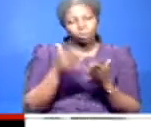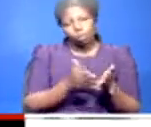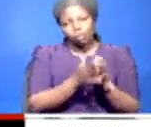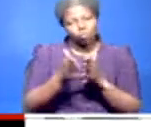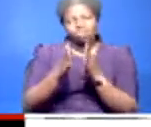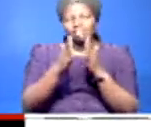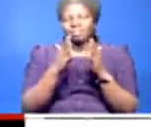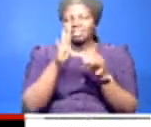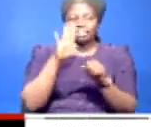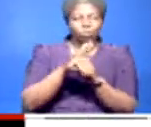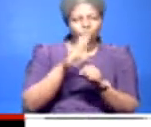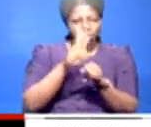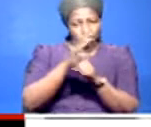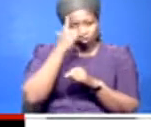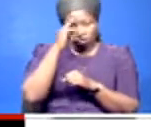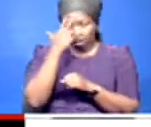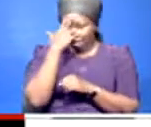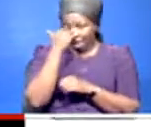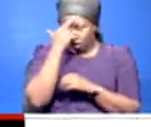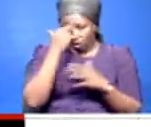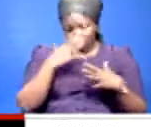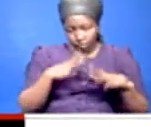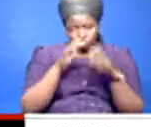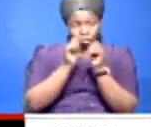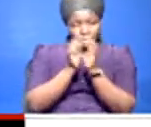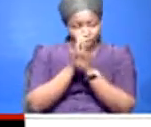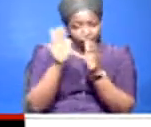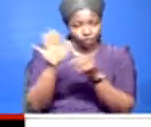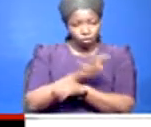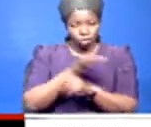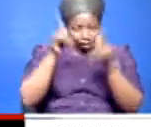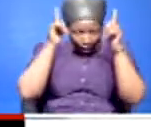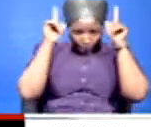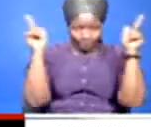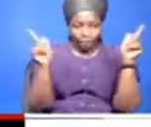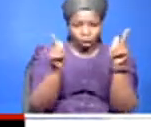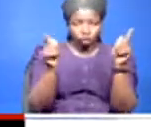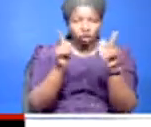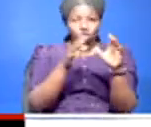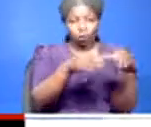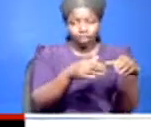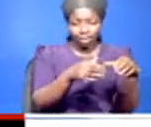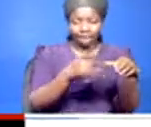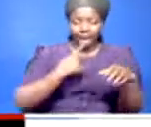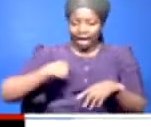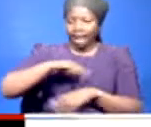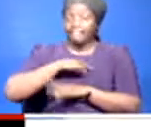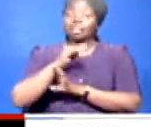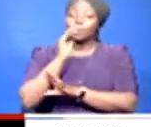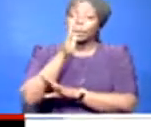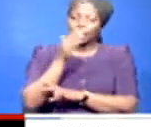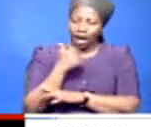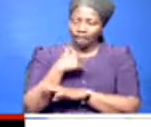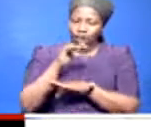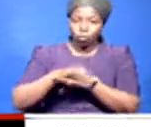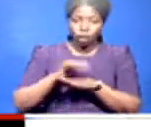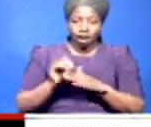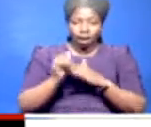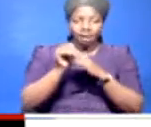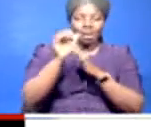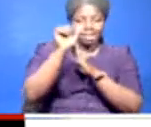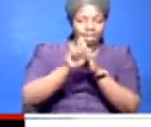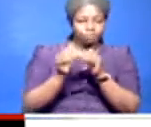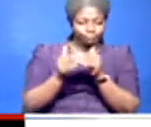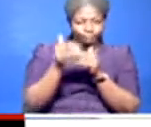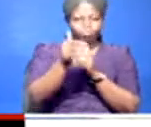entire pastoralist communities. We are going to have a good leadership ahead, and